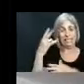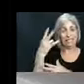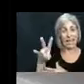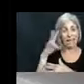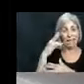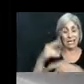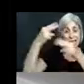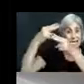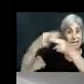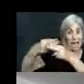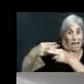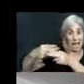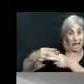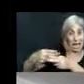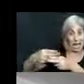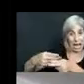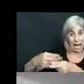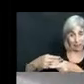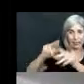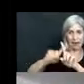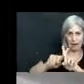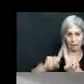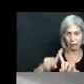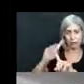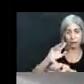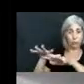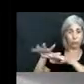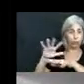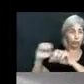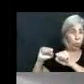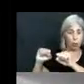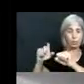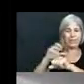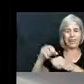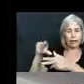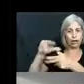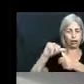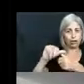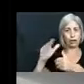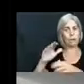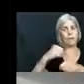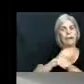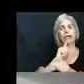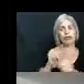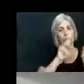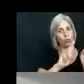storms, which is tropical storms and hurricanes. So definitely make sure that you're prepared for this hurricane season.